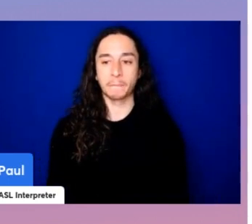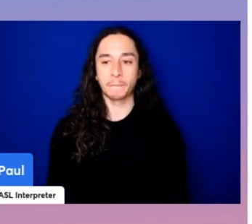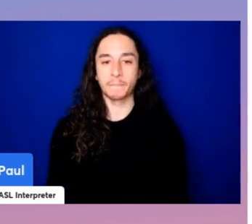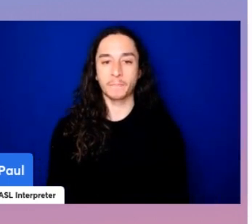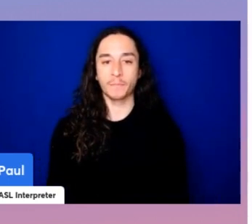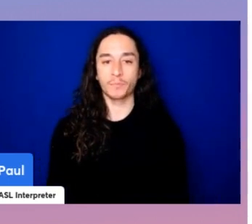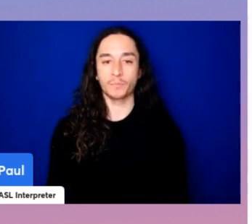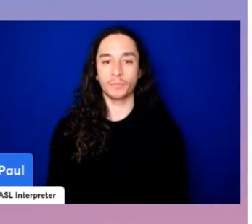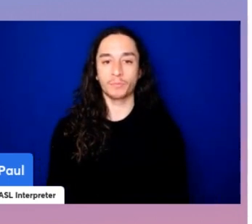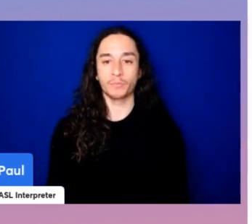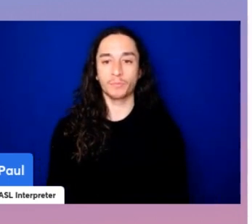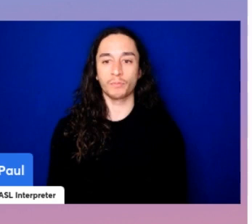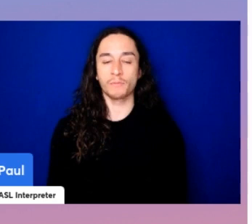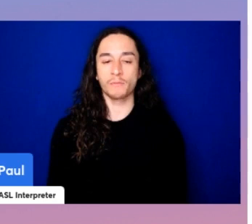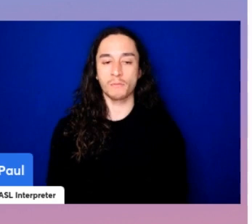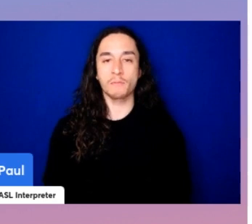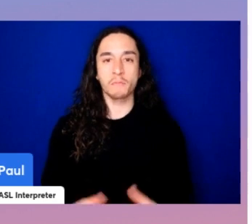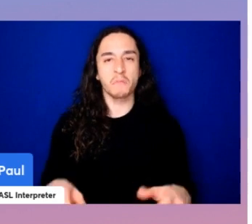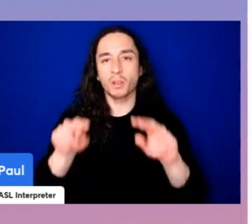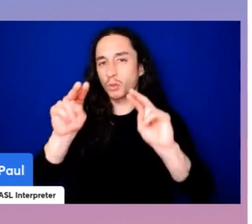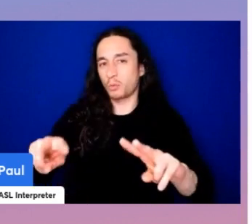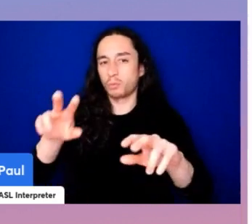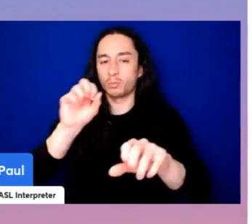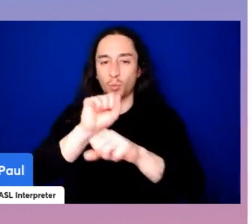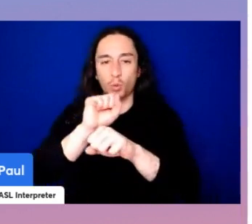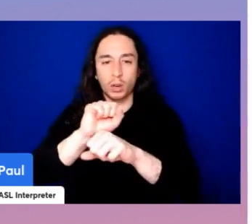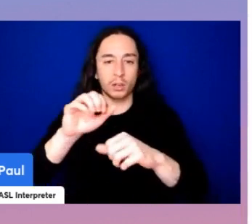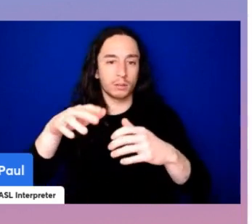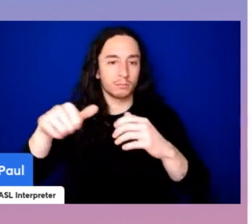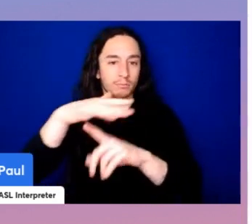We're going to look at the workspace destroy script here now.